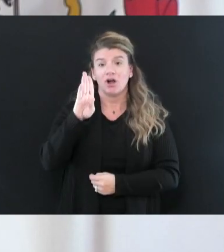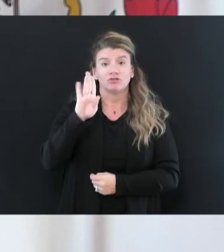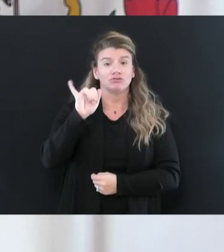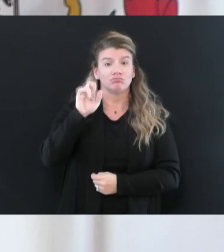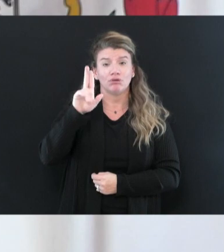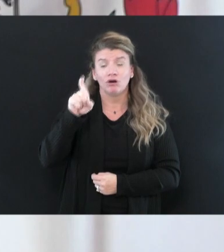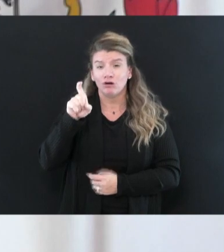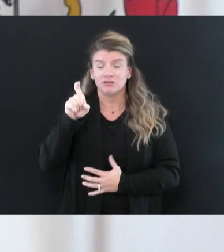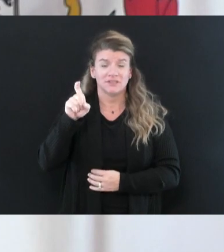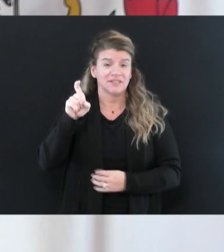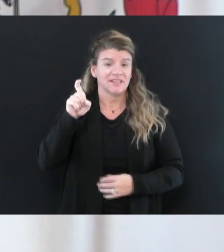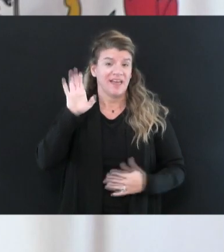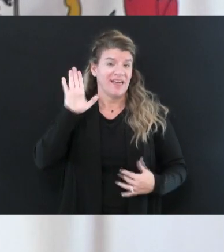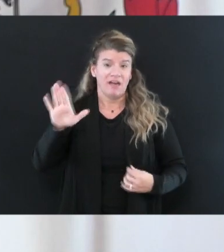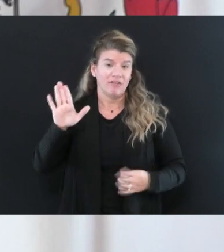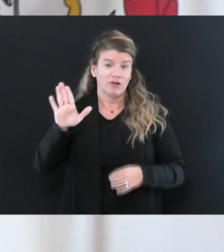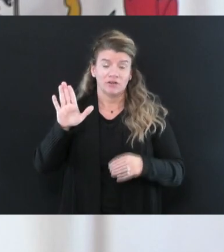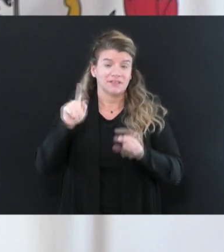all them. They,